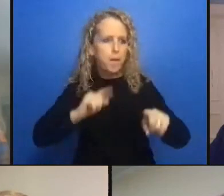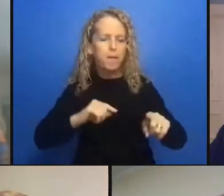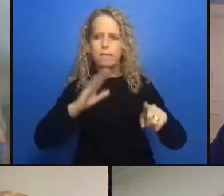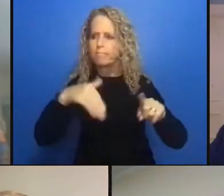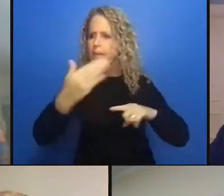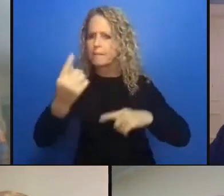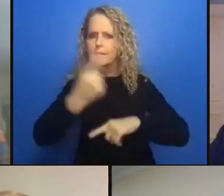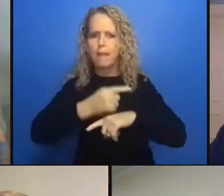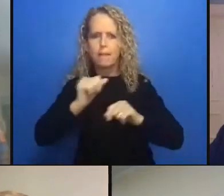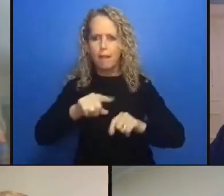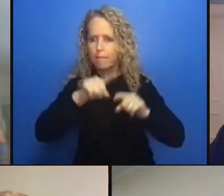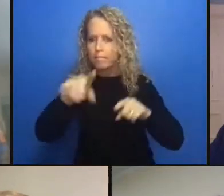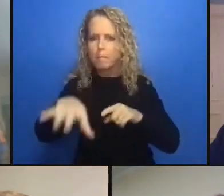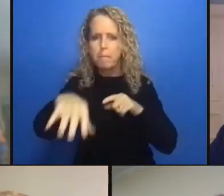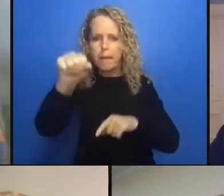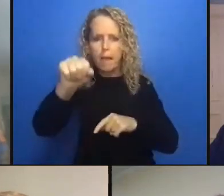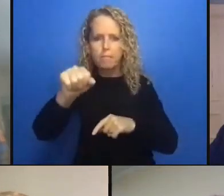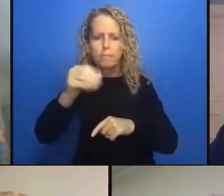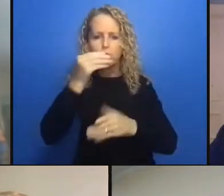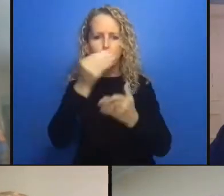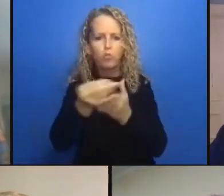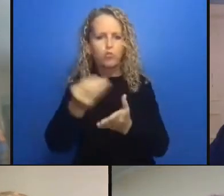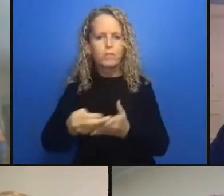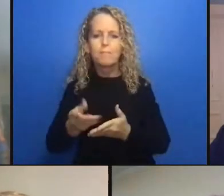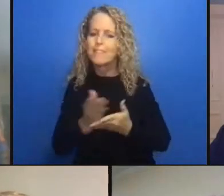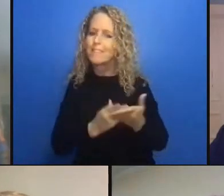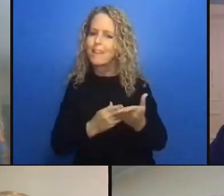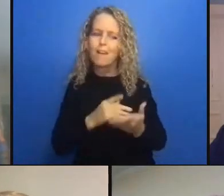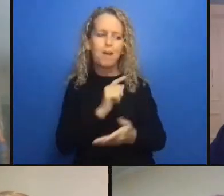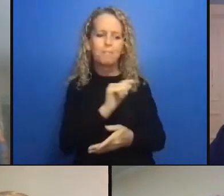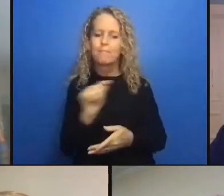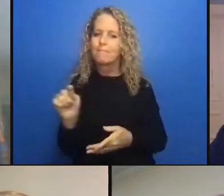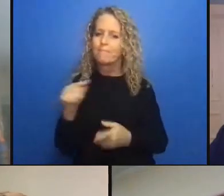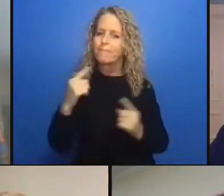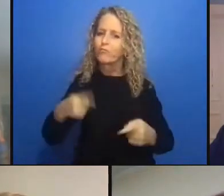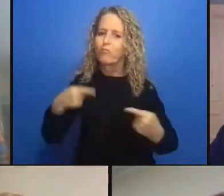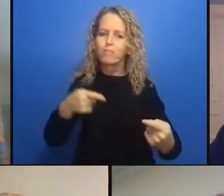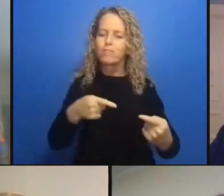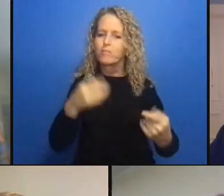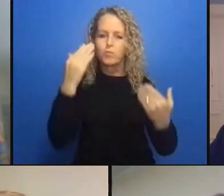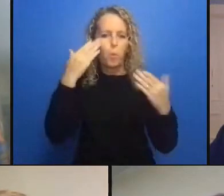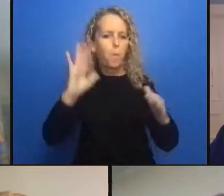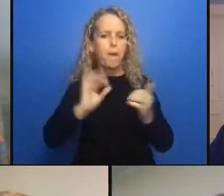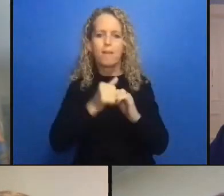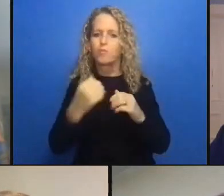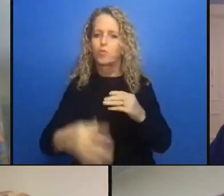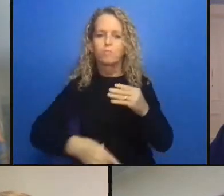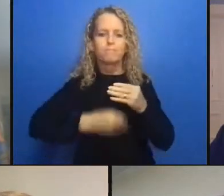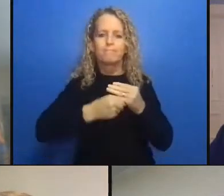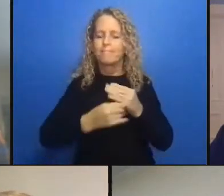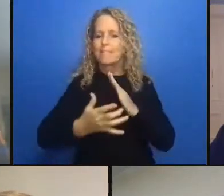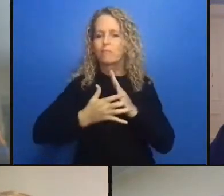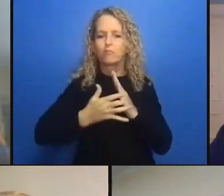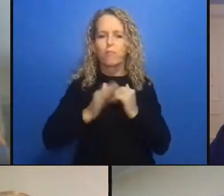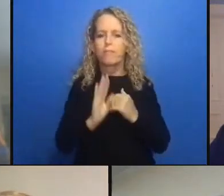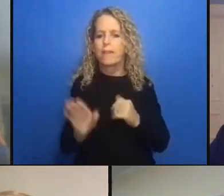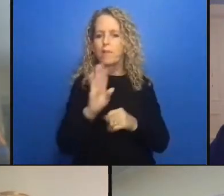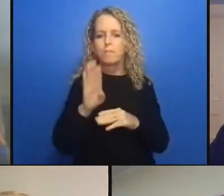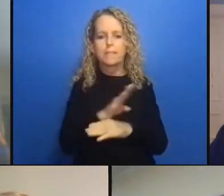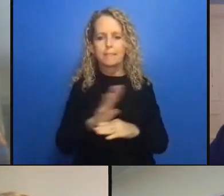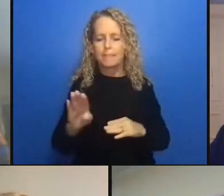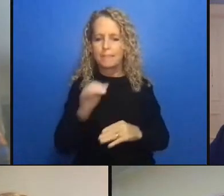amazingly. Some didn't. And those are the ones that are in real trouble, the ones that need more help from us. But you know,